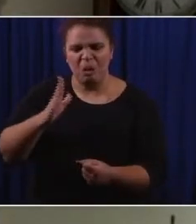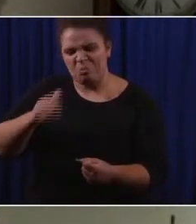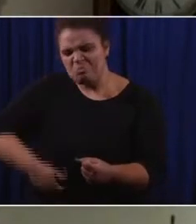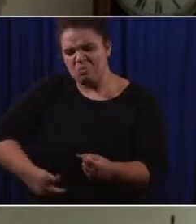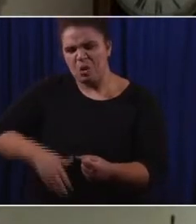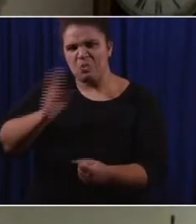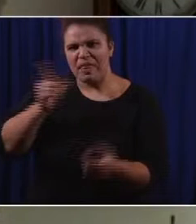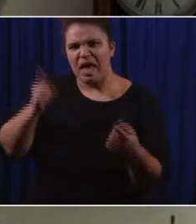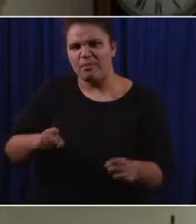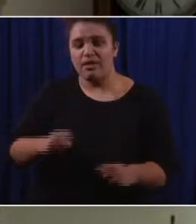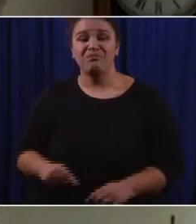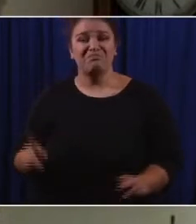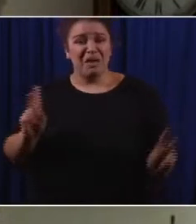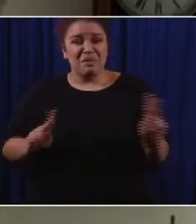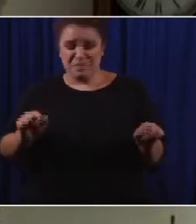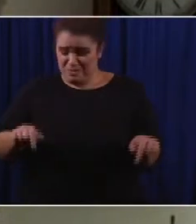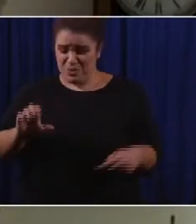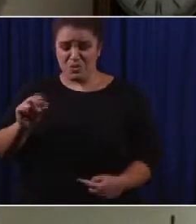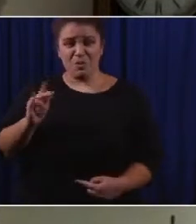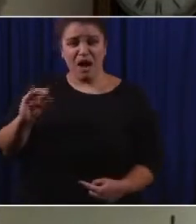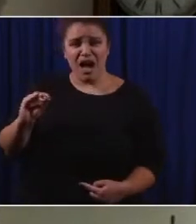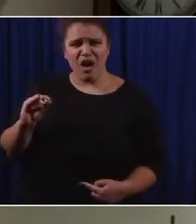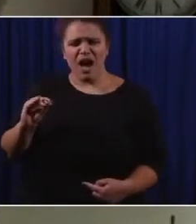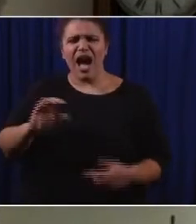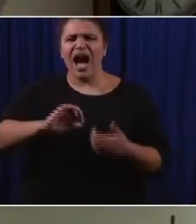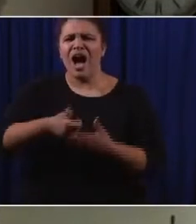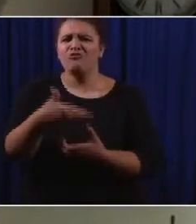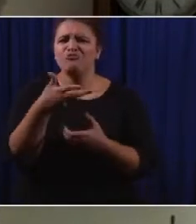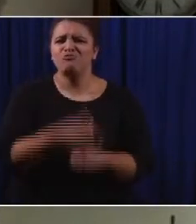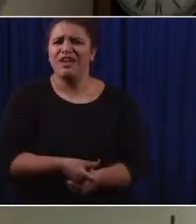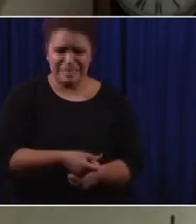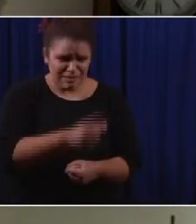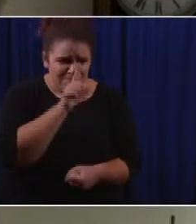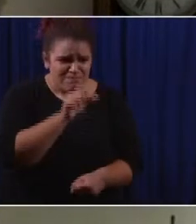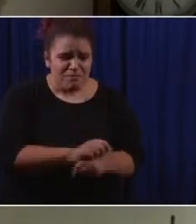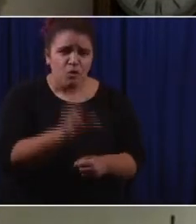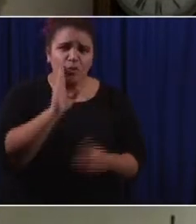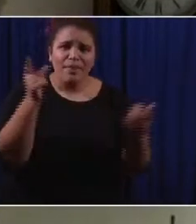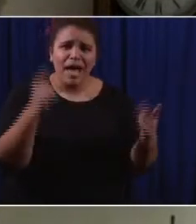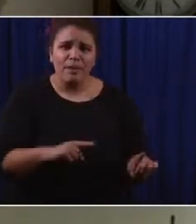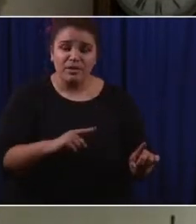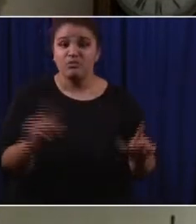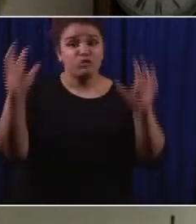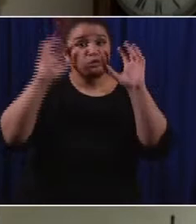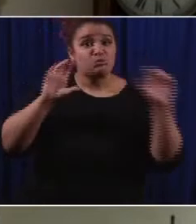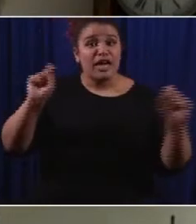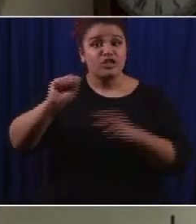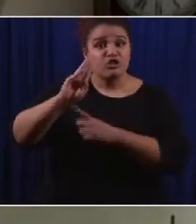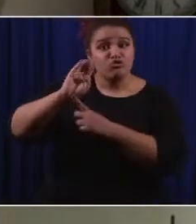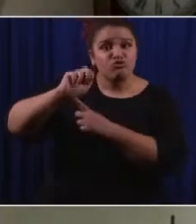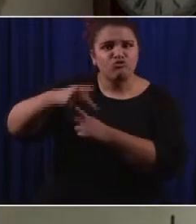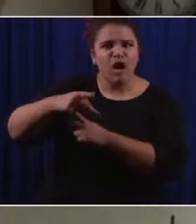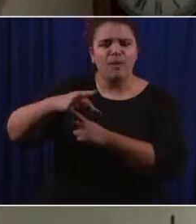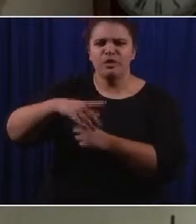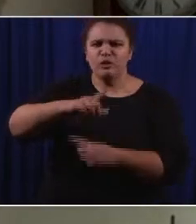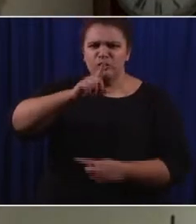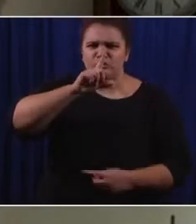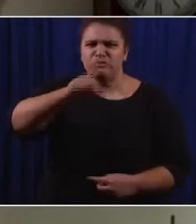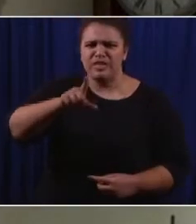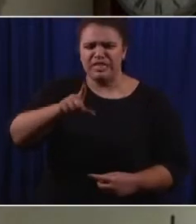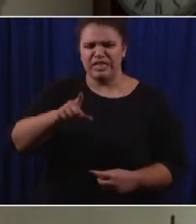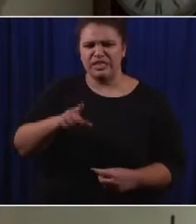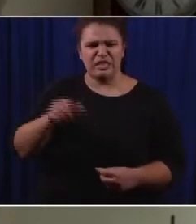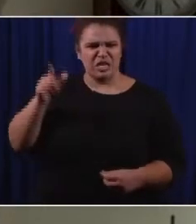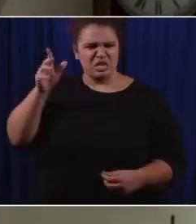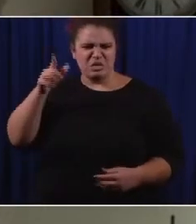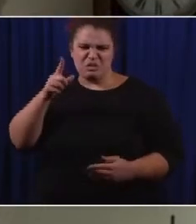when President Trump undermines those things? And you refuse to speak out against him when he does